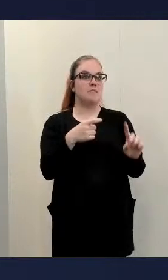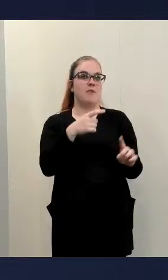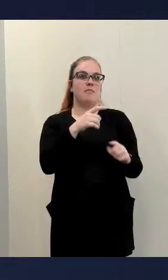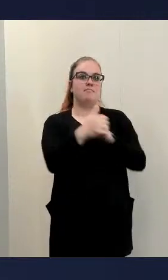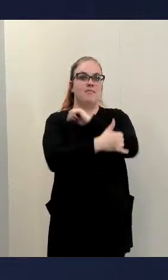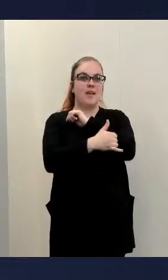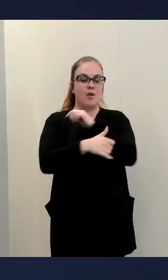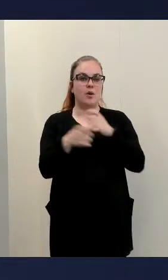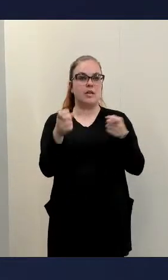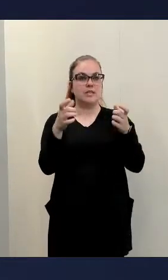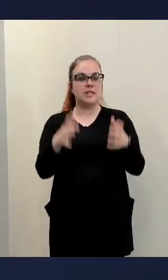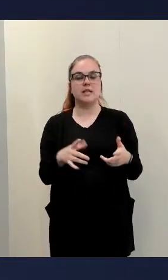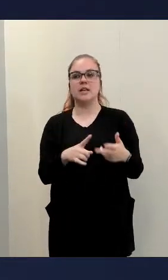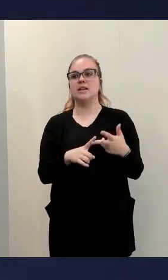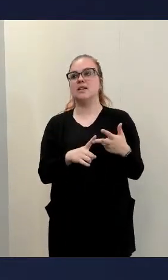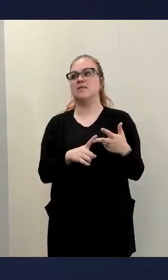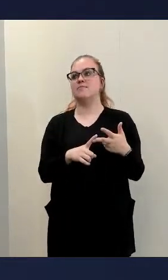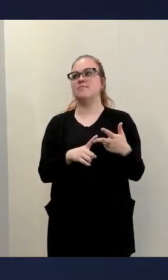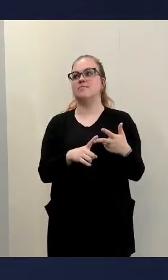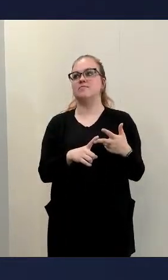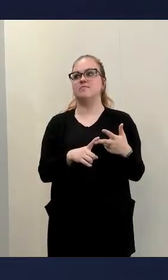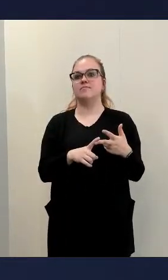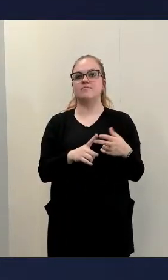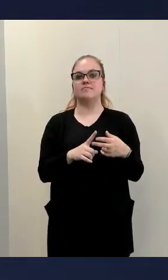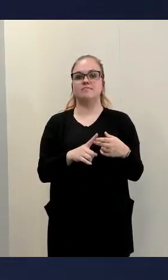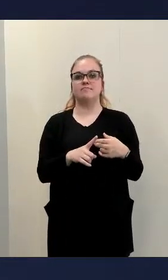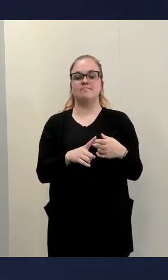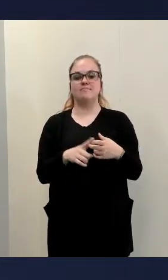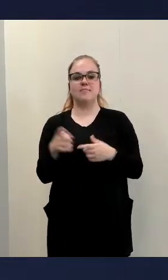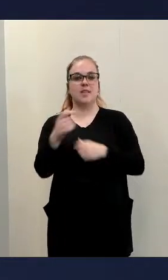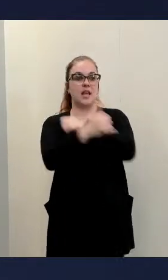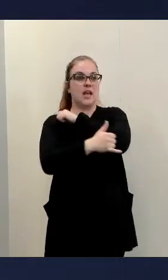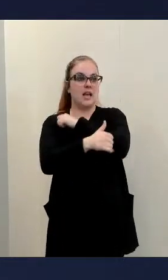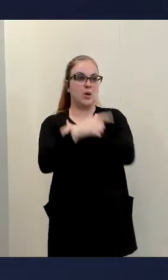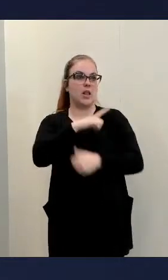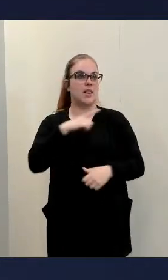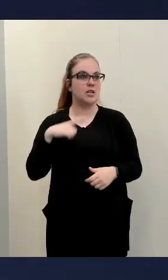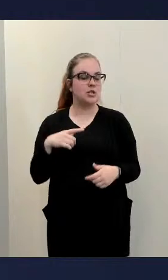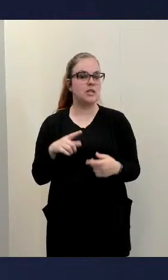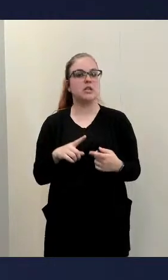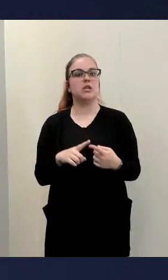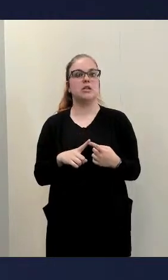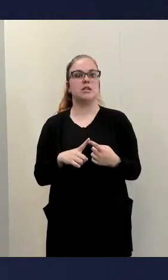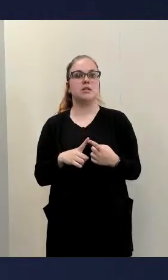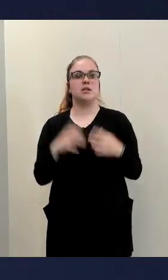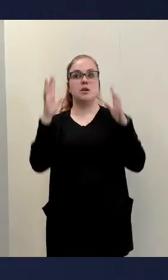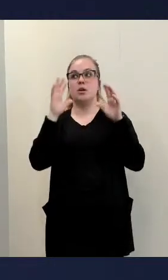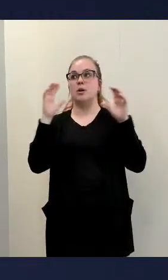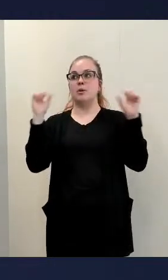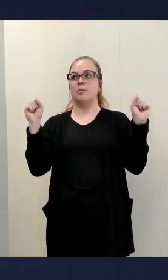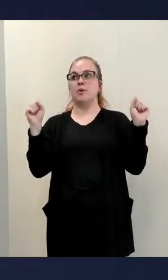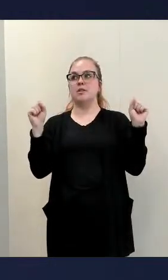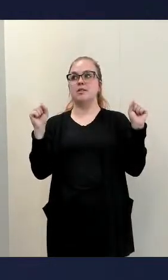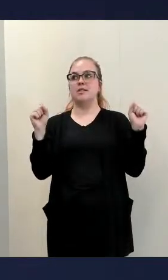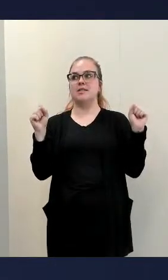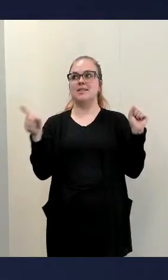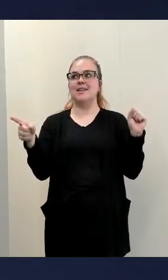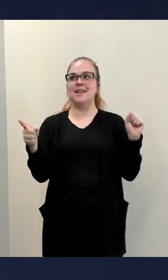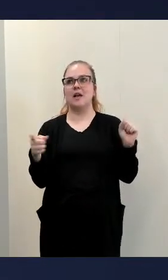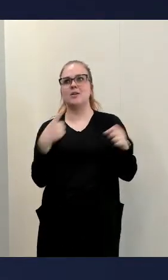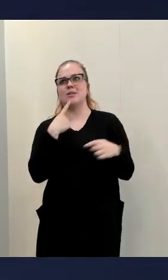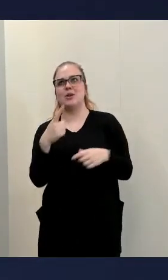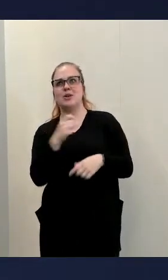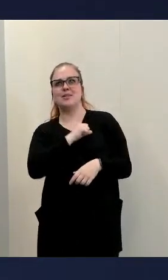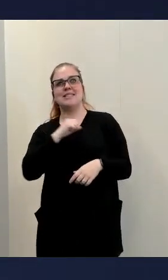the leadership of the county legislator, especially President. See, I'm already calling you